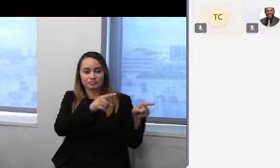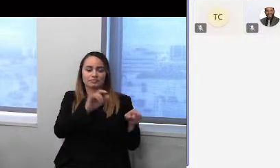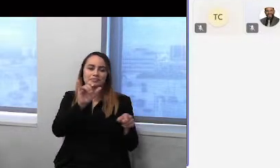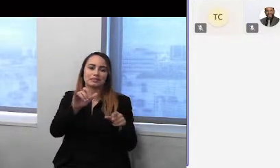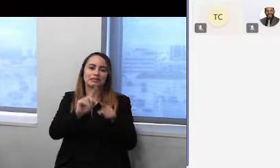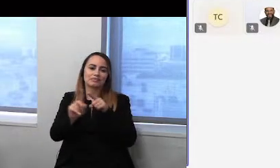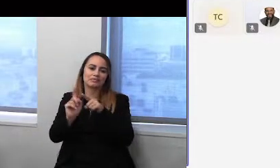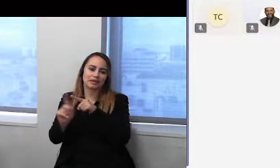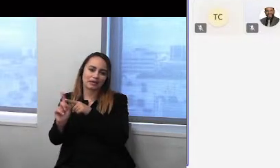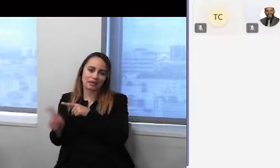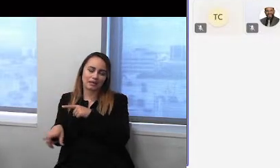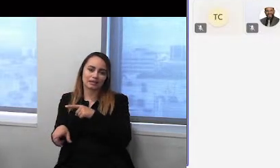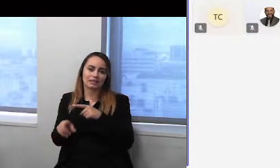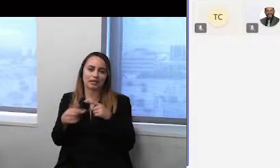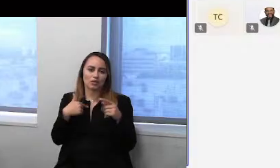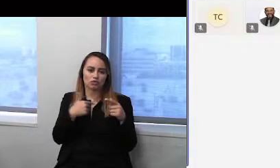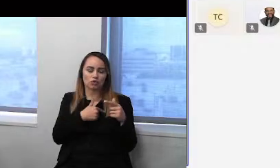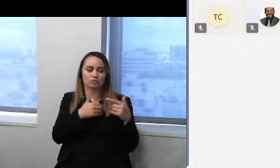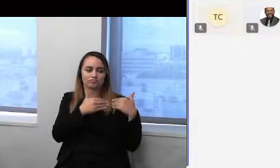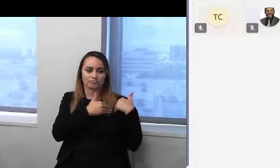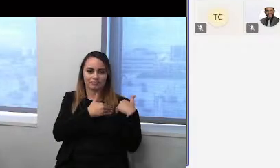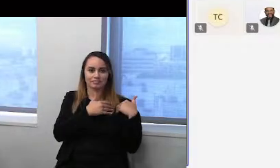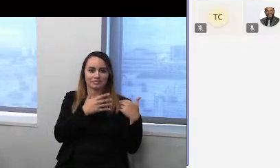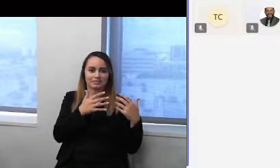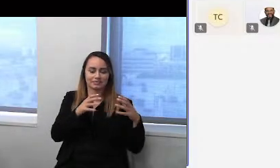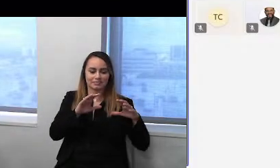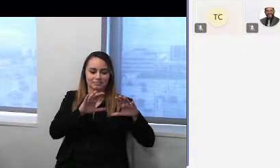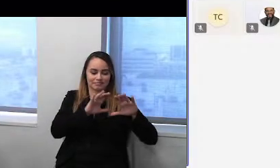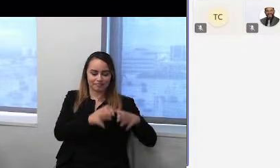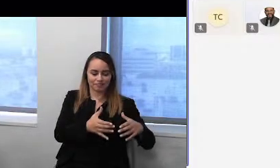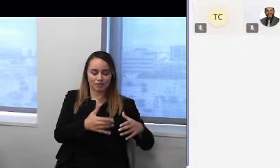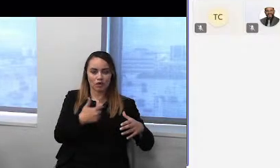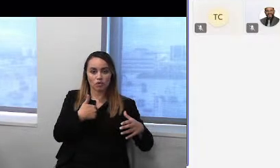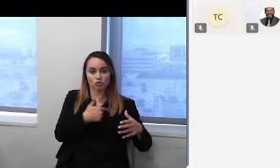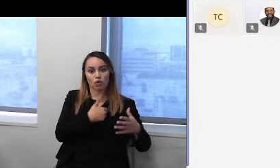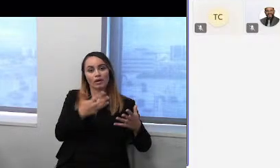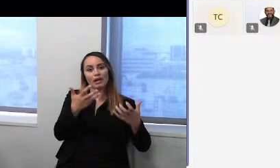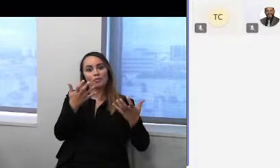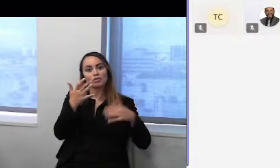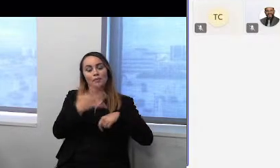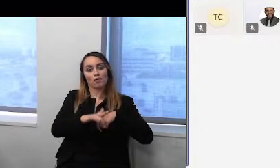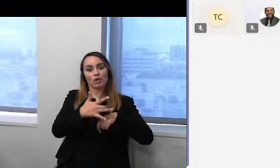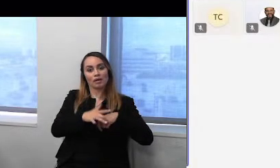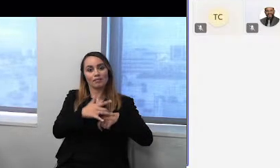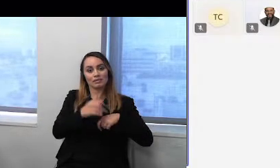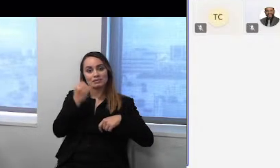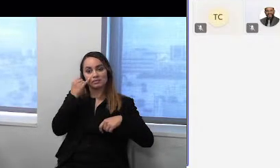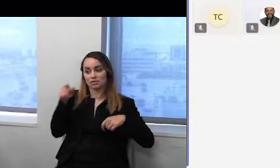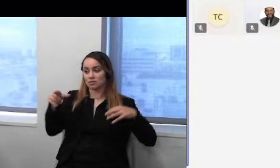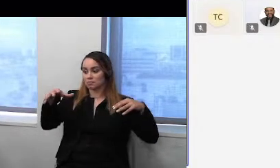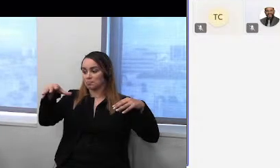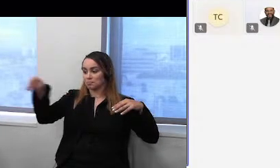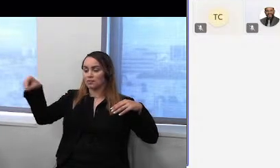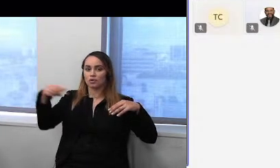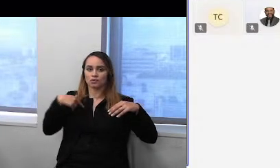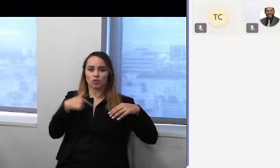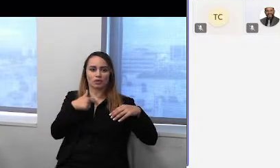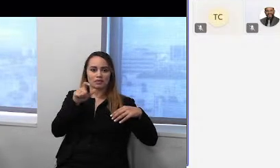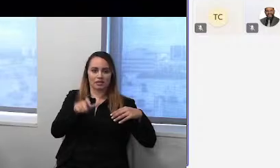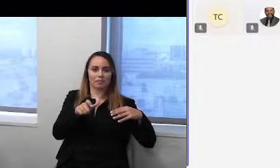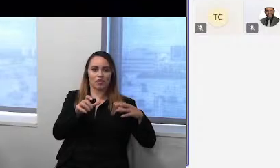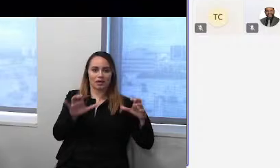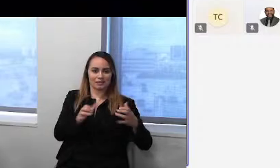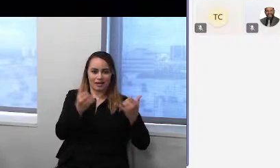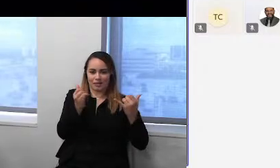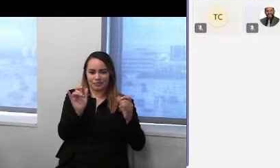of generation, you want it to be available because when you lose generation, you may have to do what we're doing today. We don't have enough reserves, and we have to